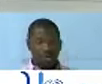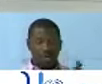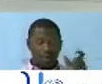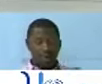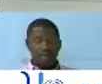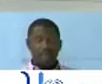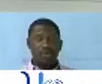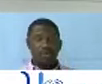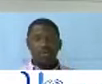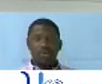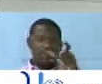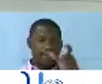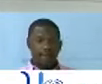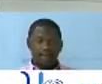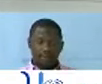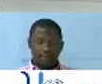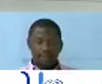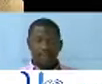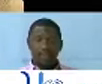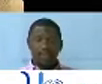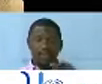imagine that there are